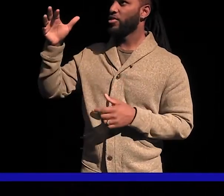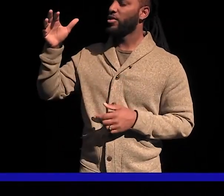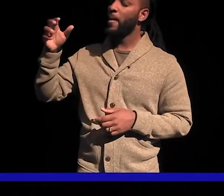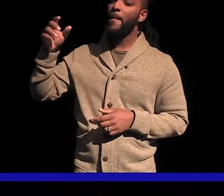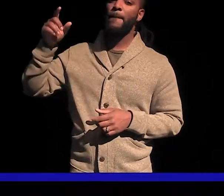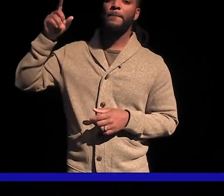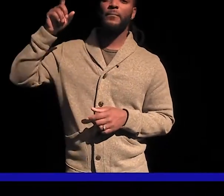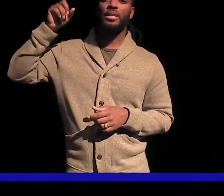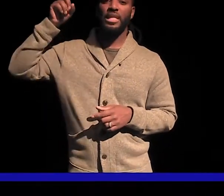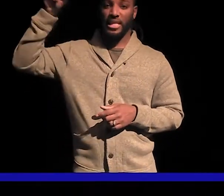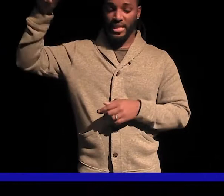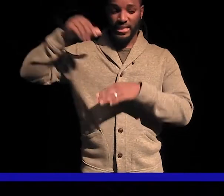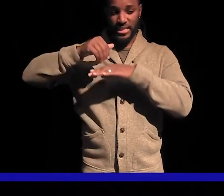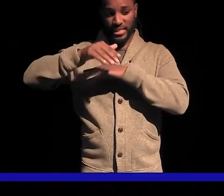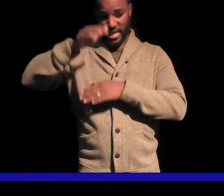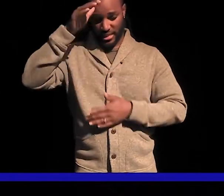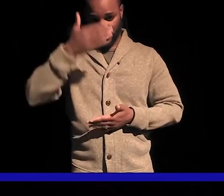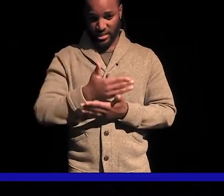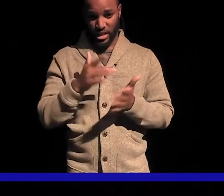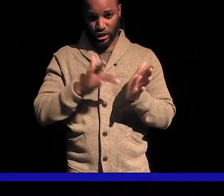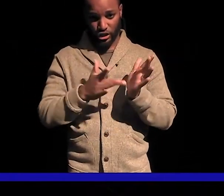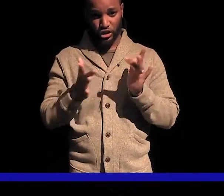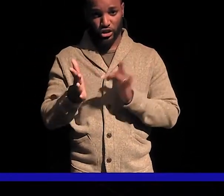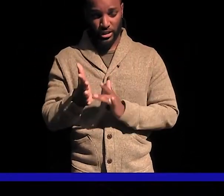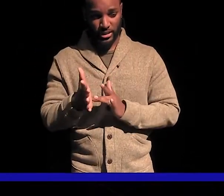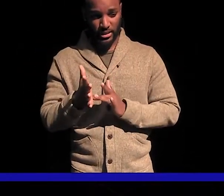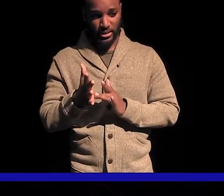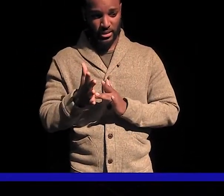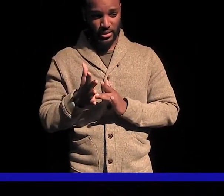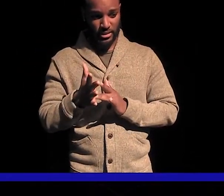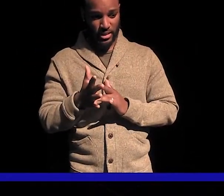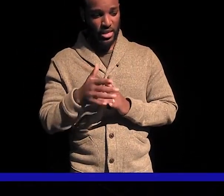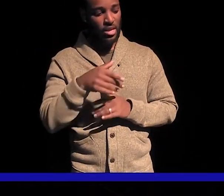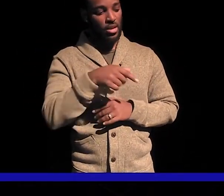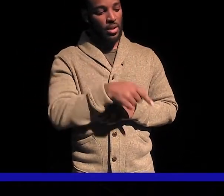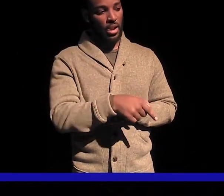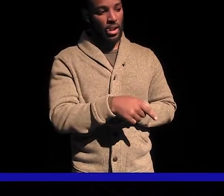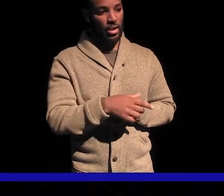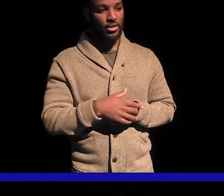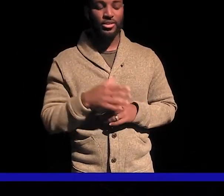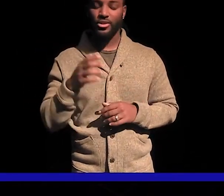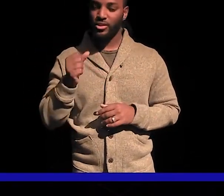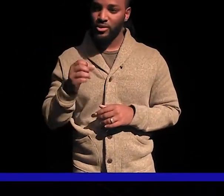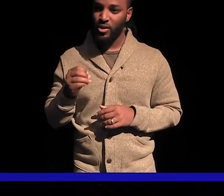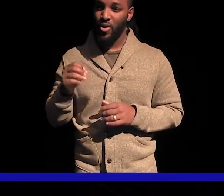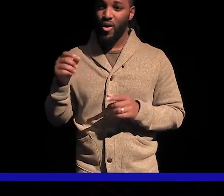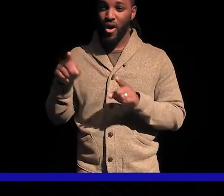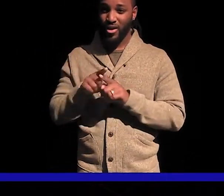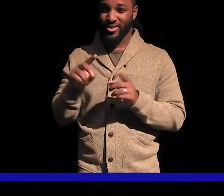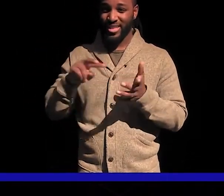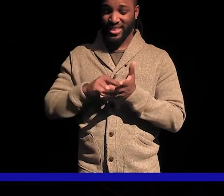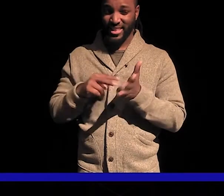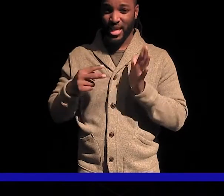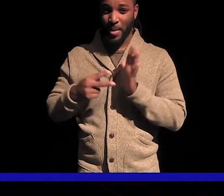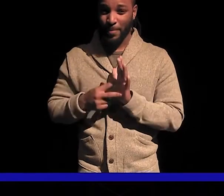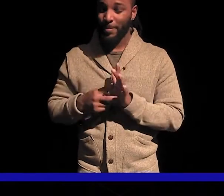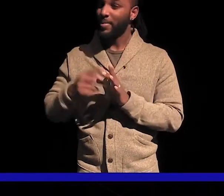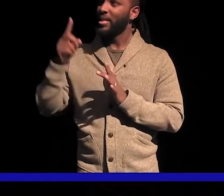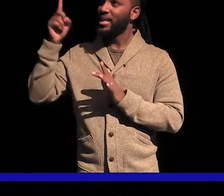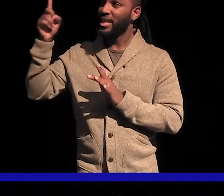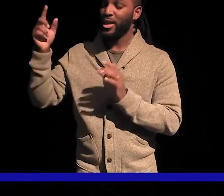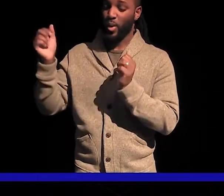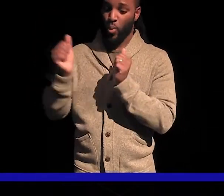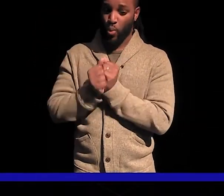his own son, but delivered him up for us all, how will he not together with him